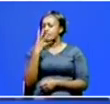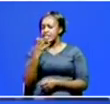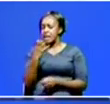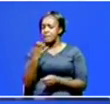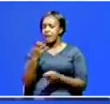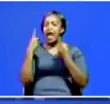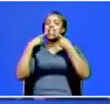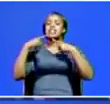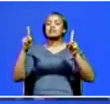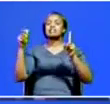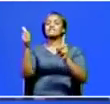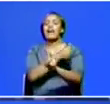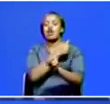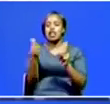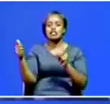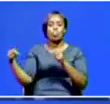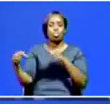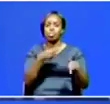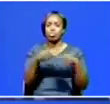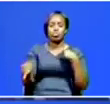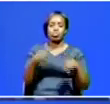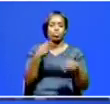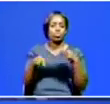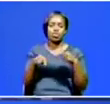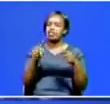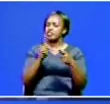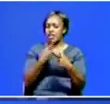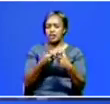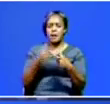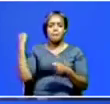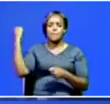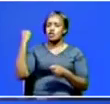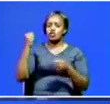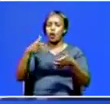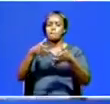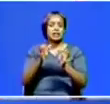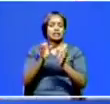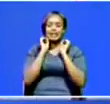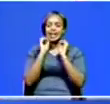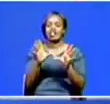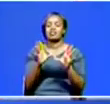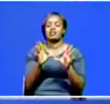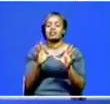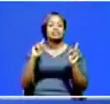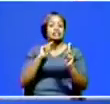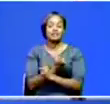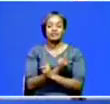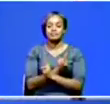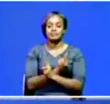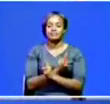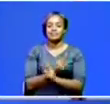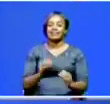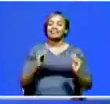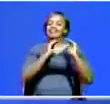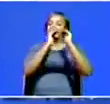violence, it cannot be a political party. It is something else. Demokrasia ilikuwa